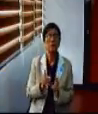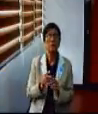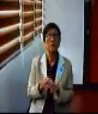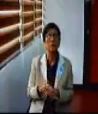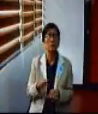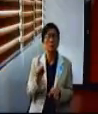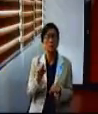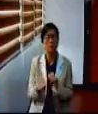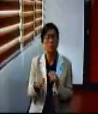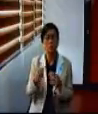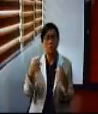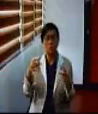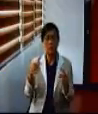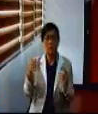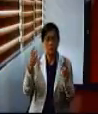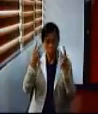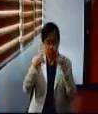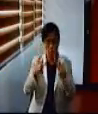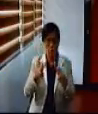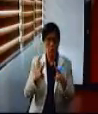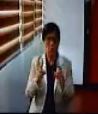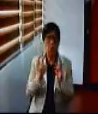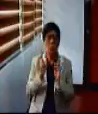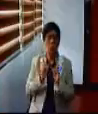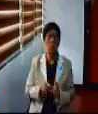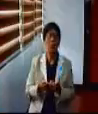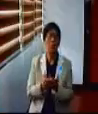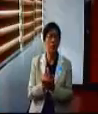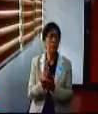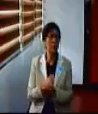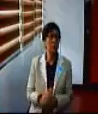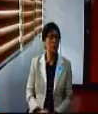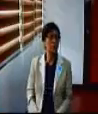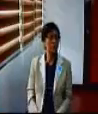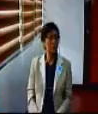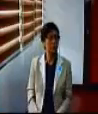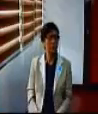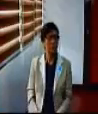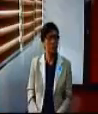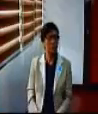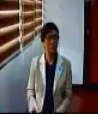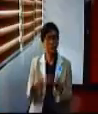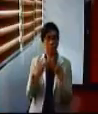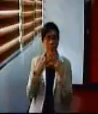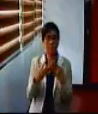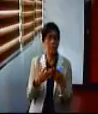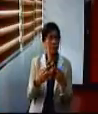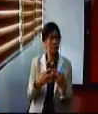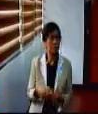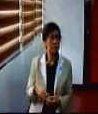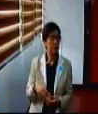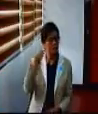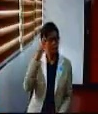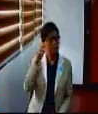rights. Thank you, Mr. Ado, Your Honors, for your questions.